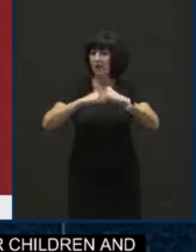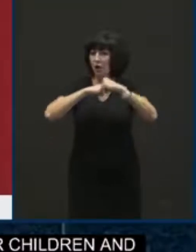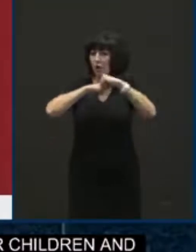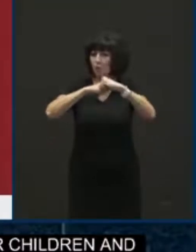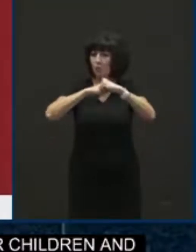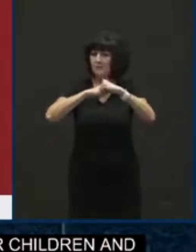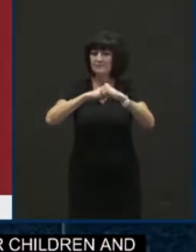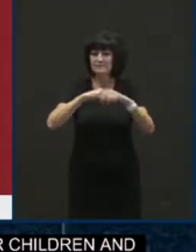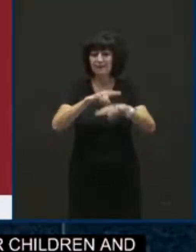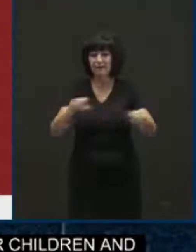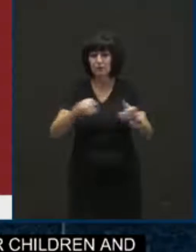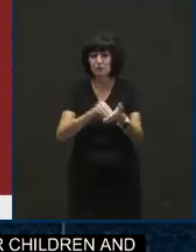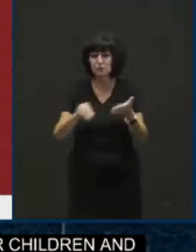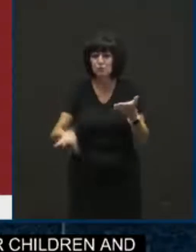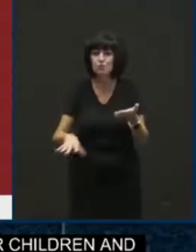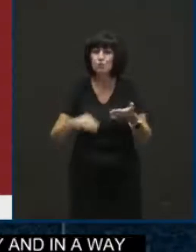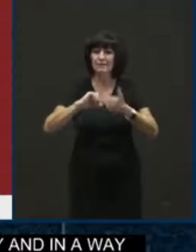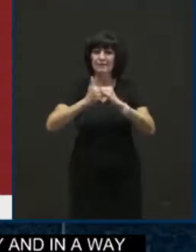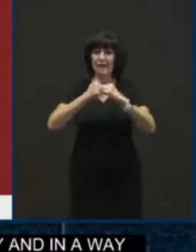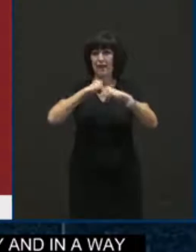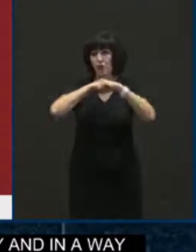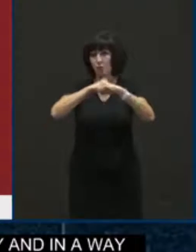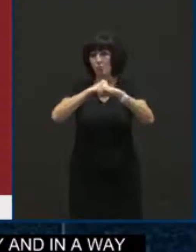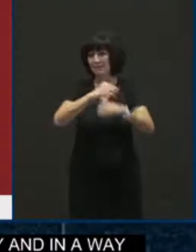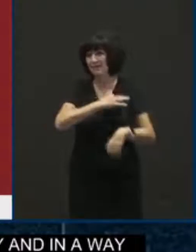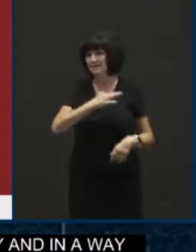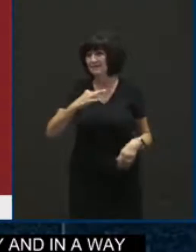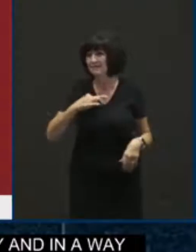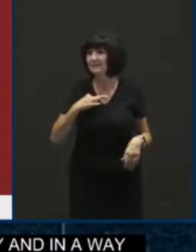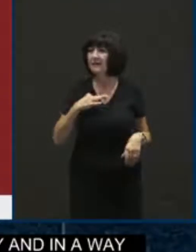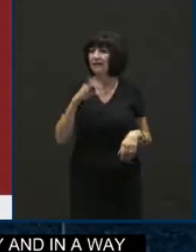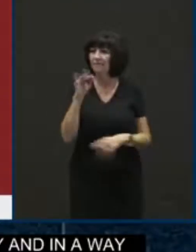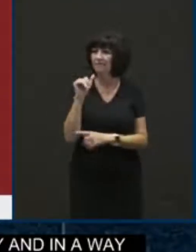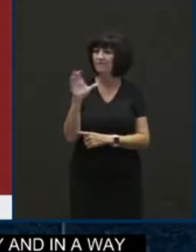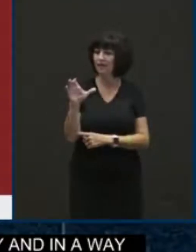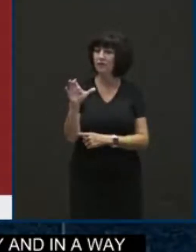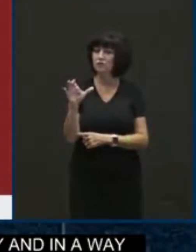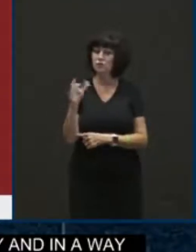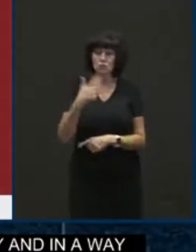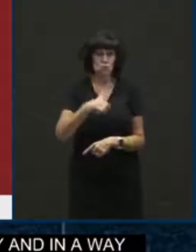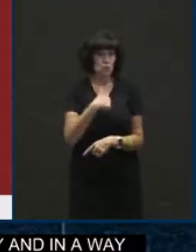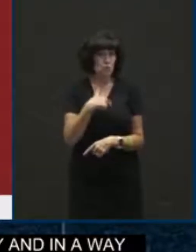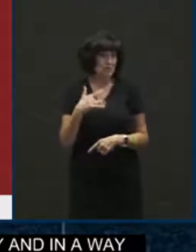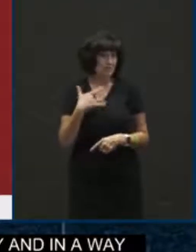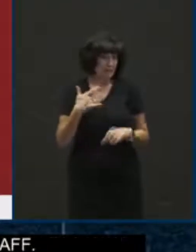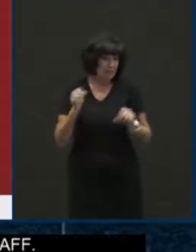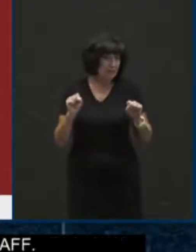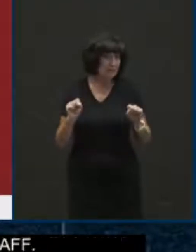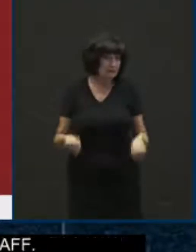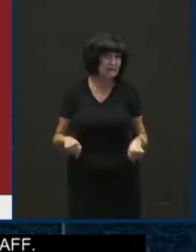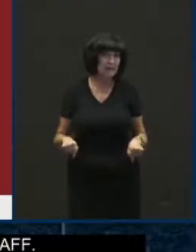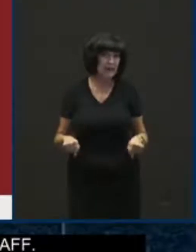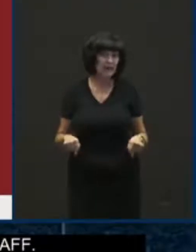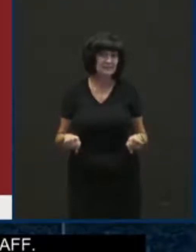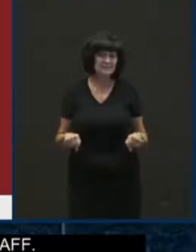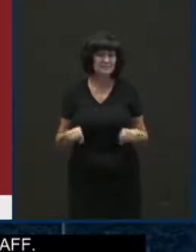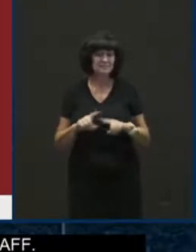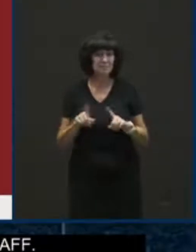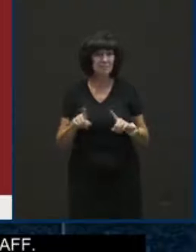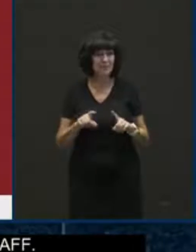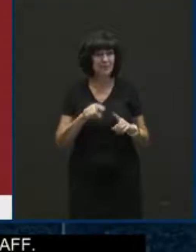both students and staff, and we believe that we can do it. There are lots of challenges that need to be met, and